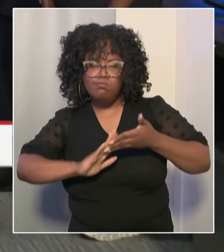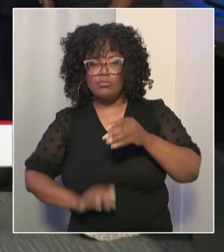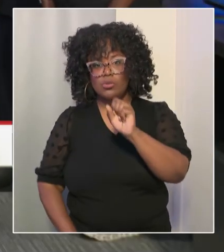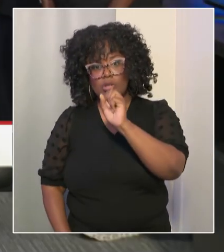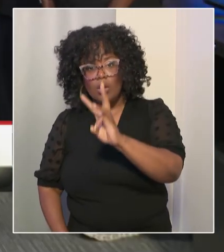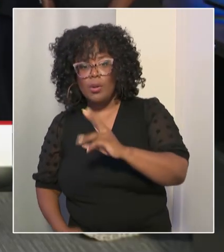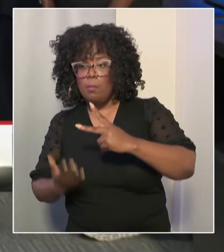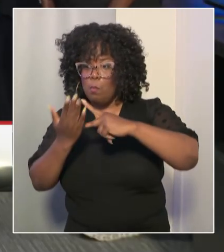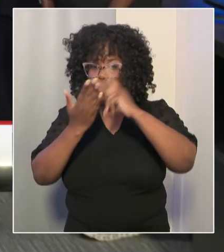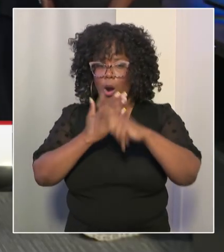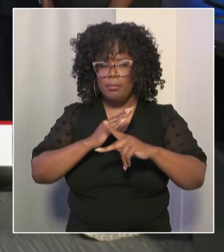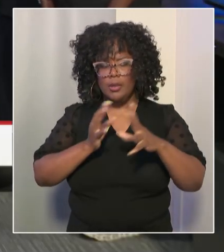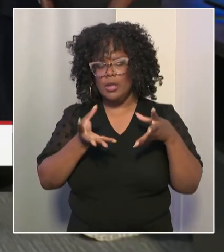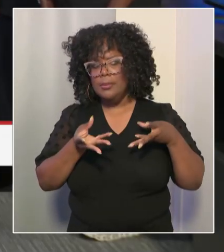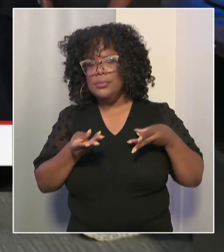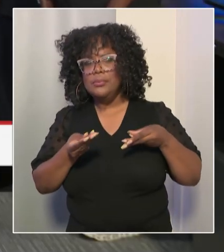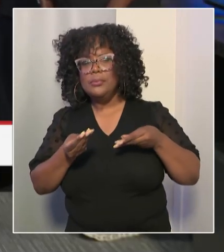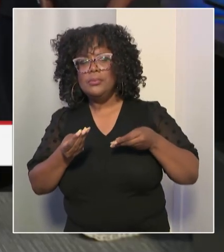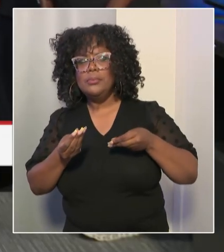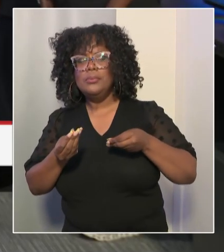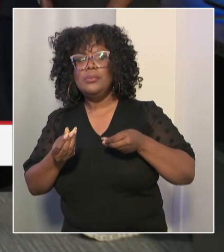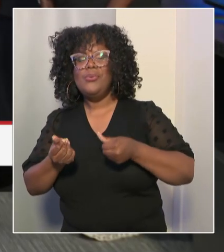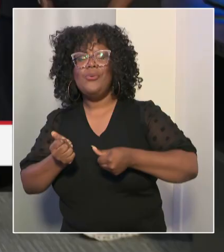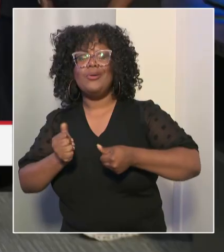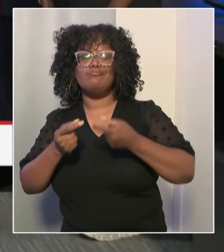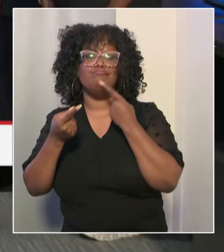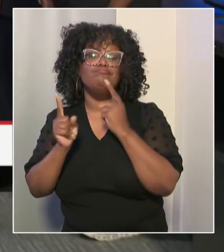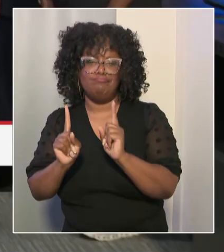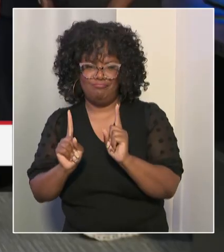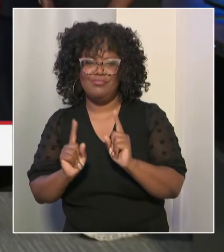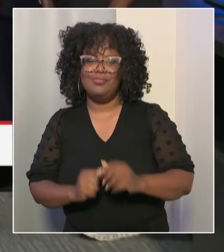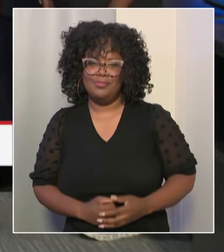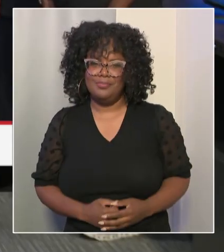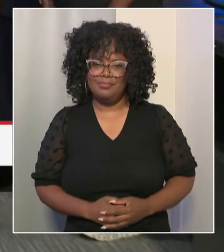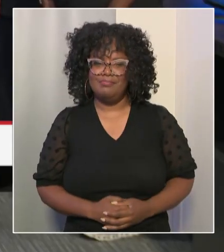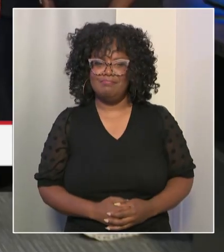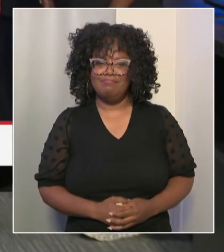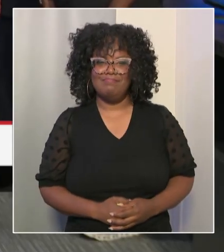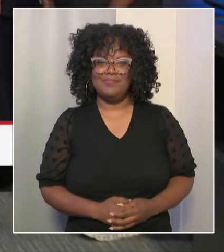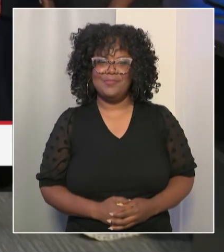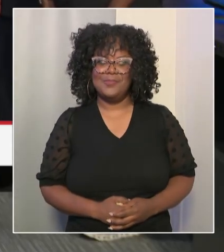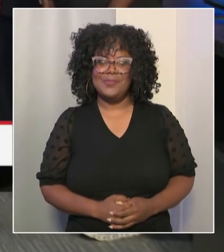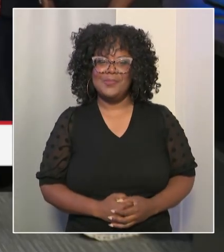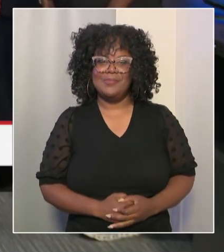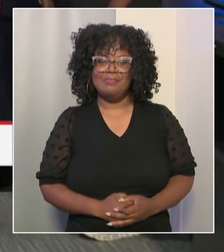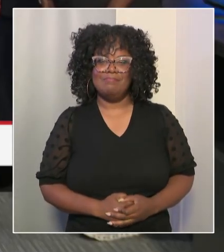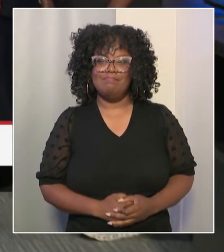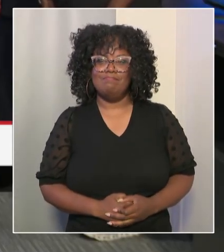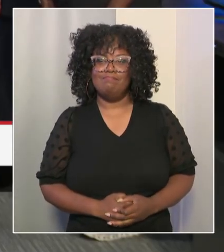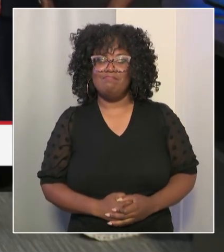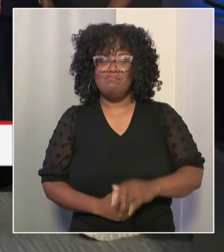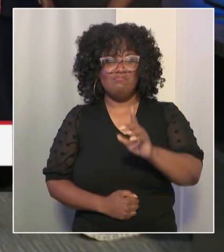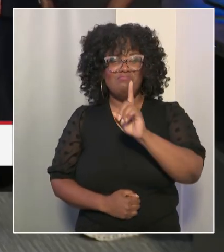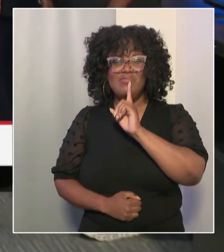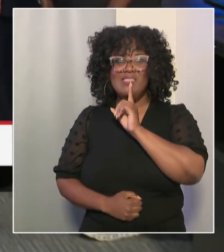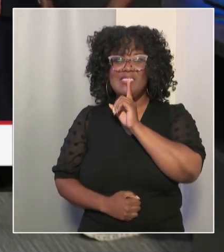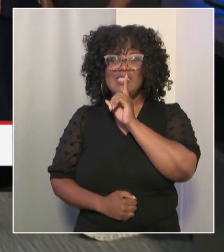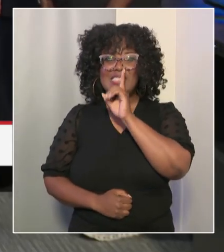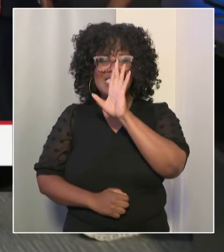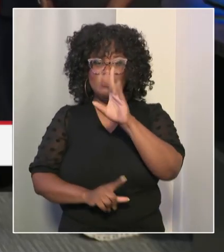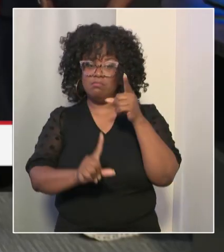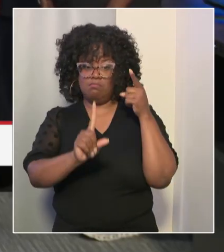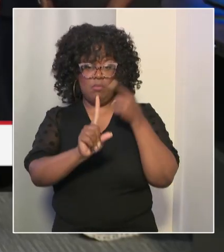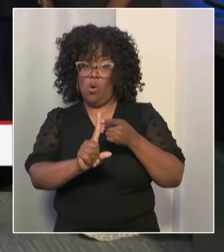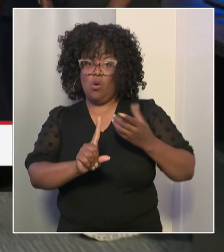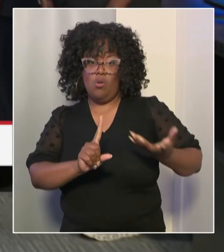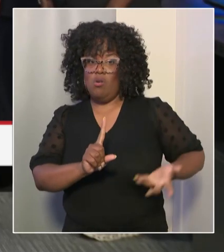we have at the UCC are replicated here at the PSCC. Simply put, this project represents the